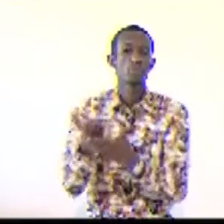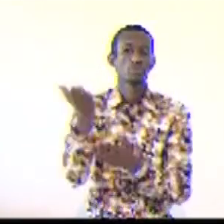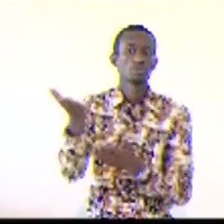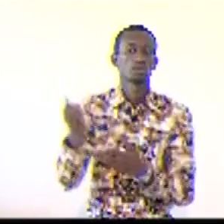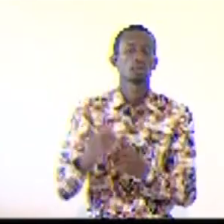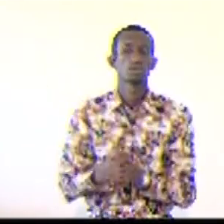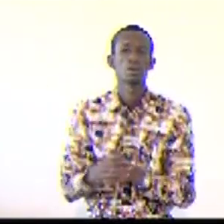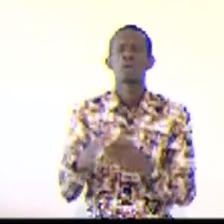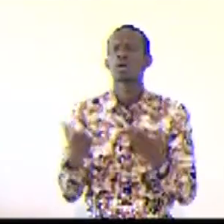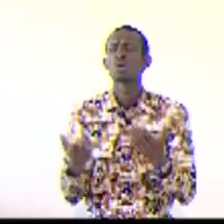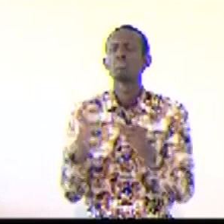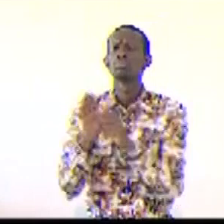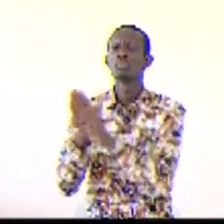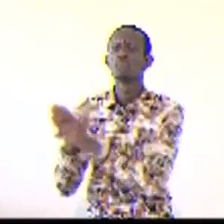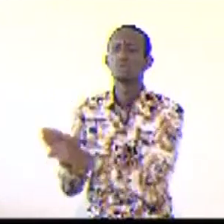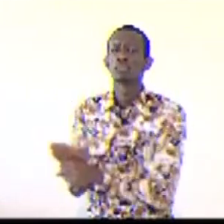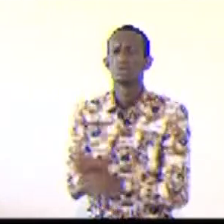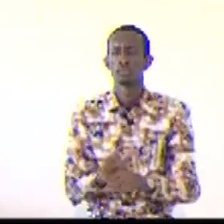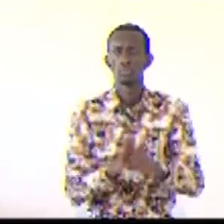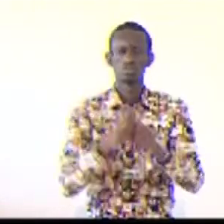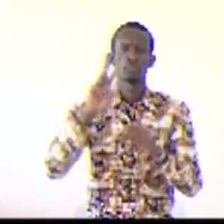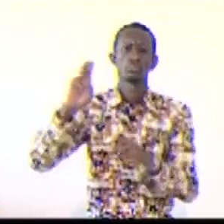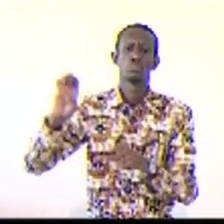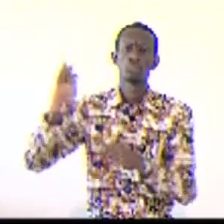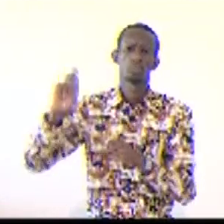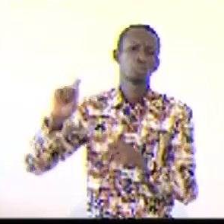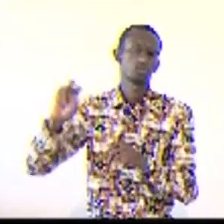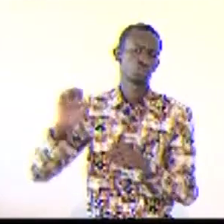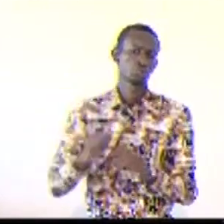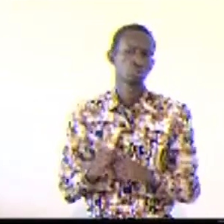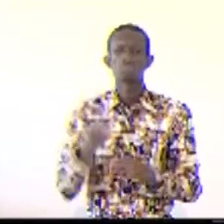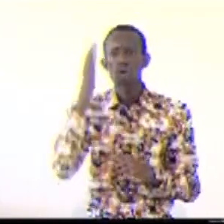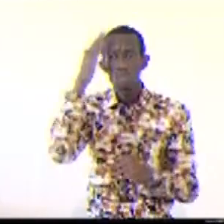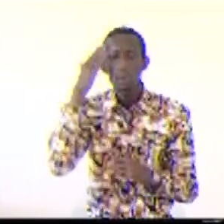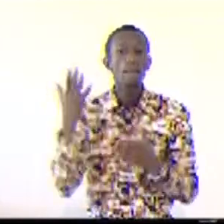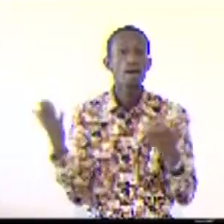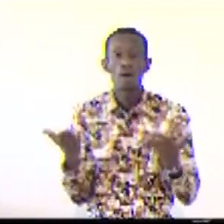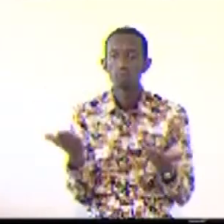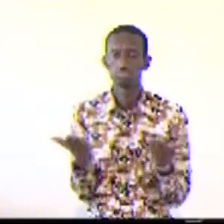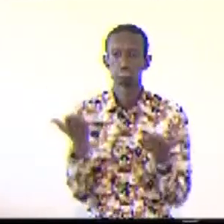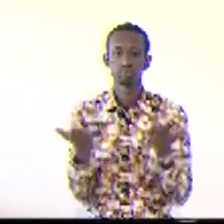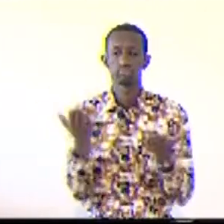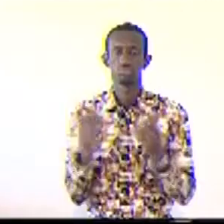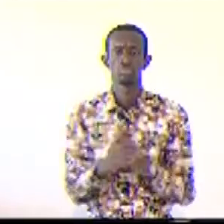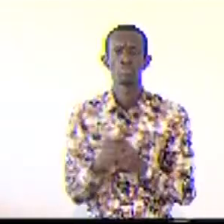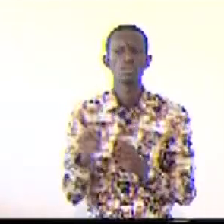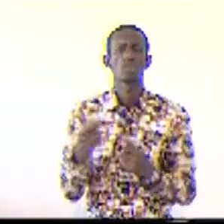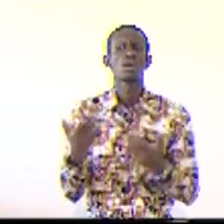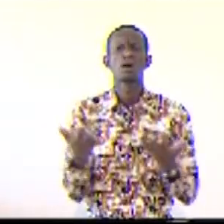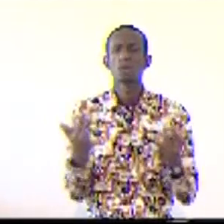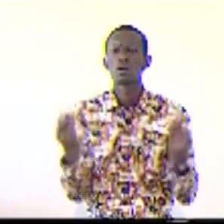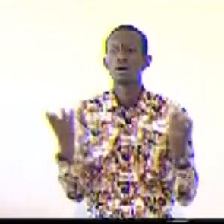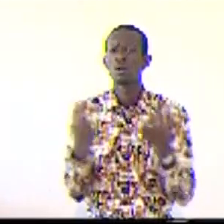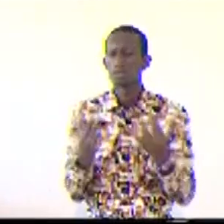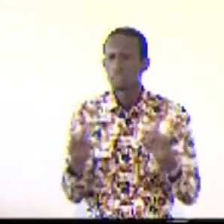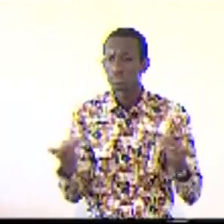produced by measuring some constant intervals of time. How much of the volume